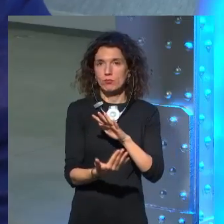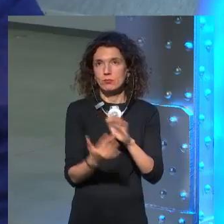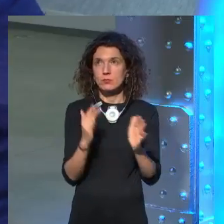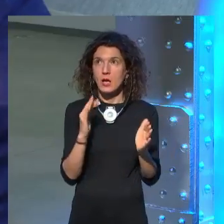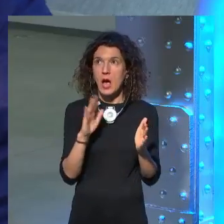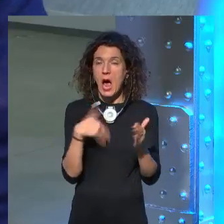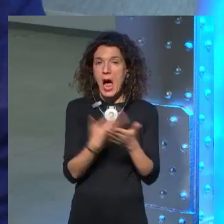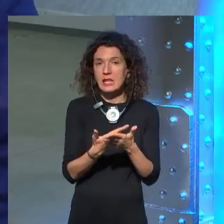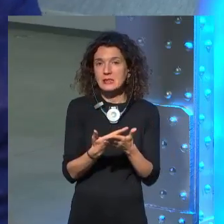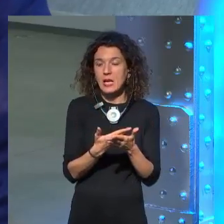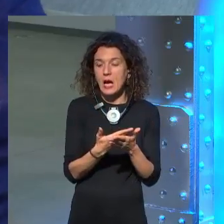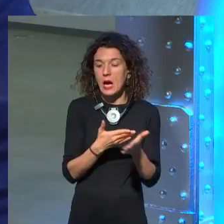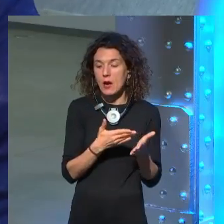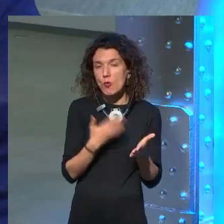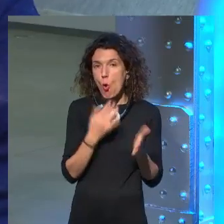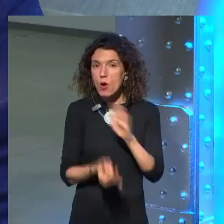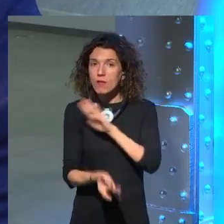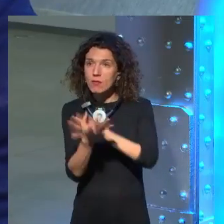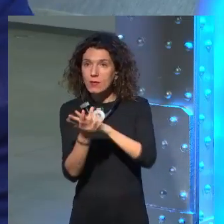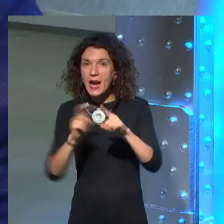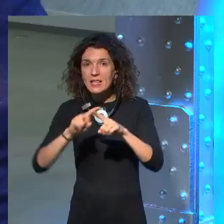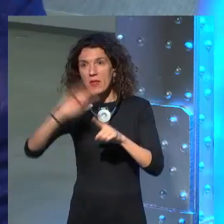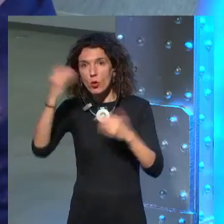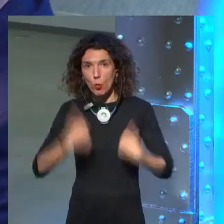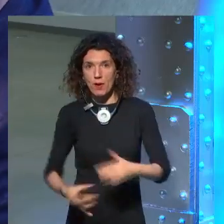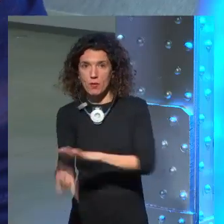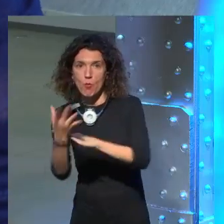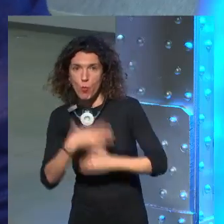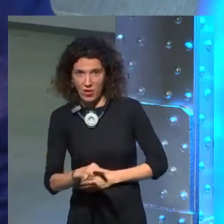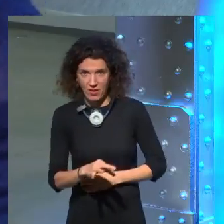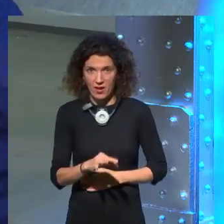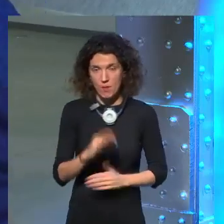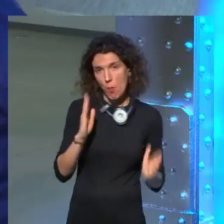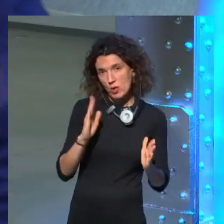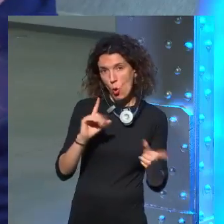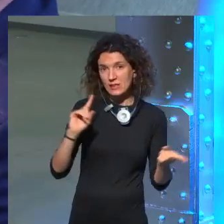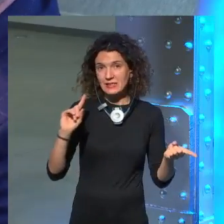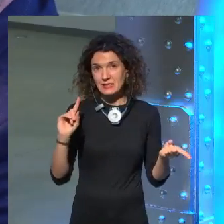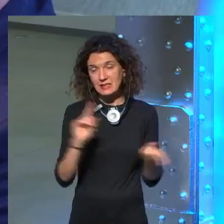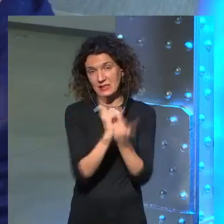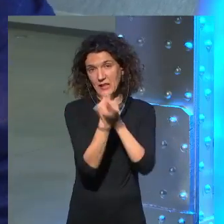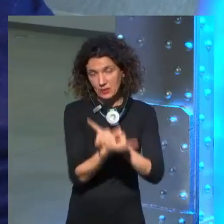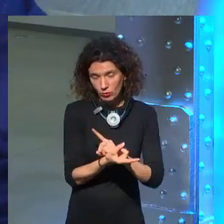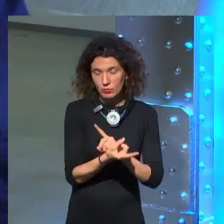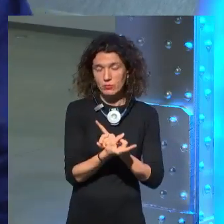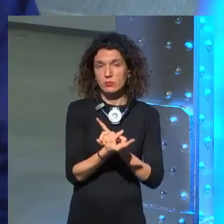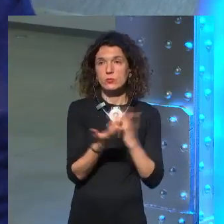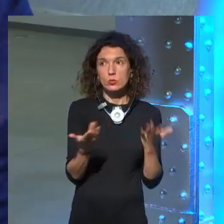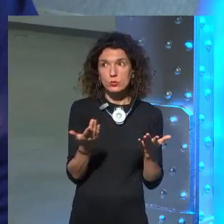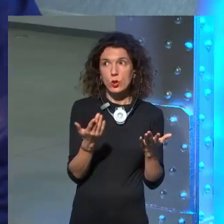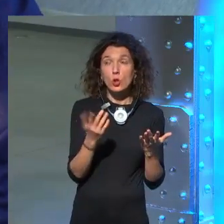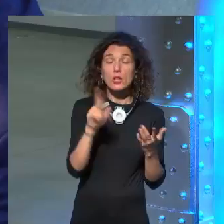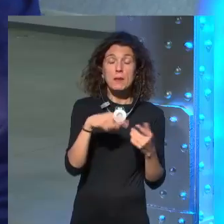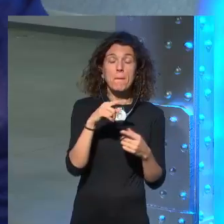another species. And what will be interesting is when we meet alien life, which I think we will do, probably not in